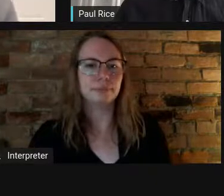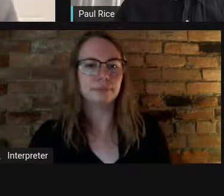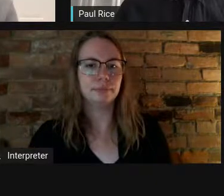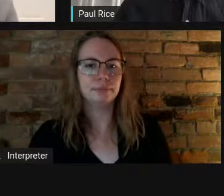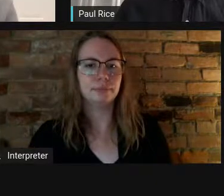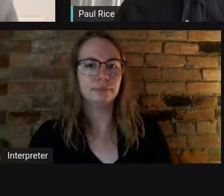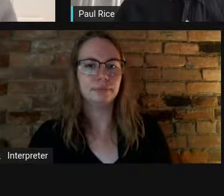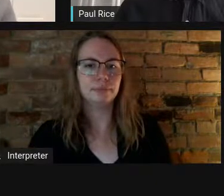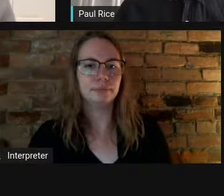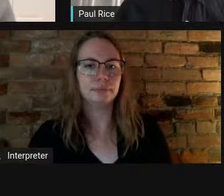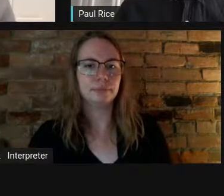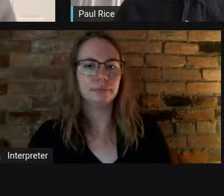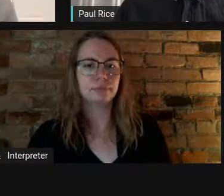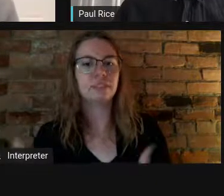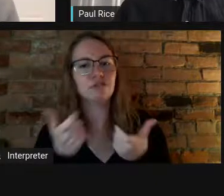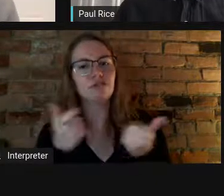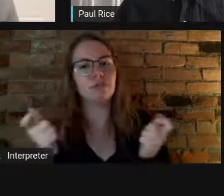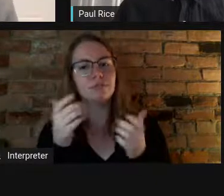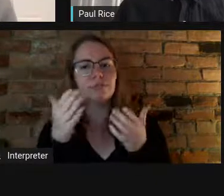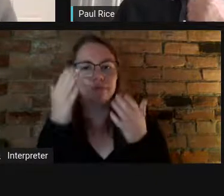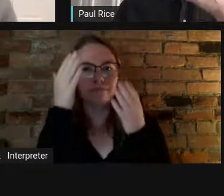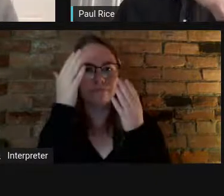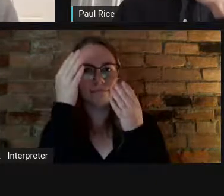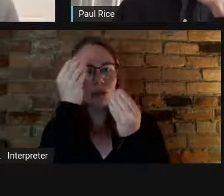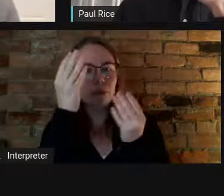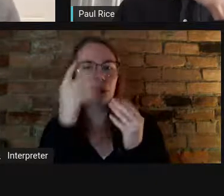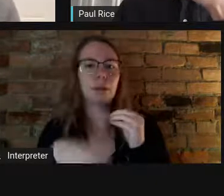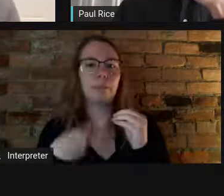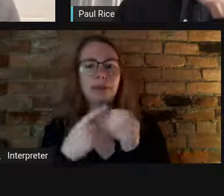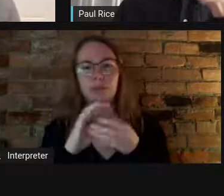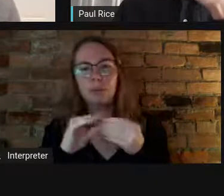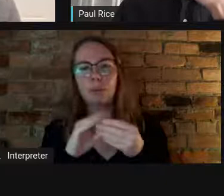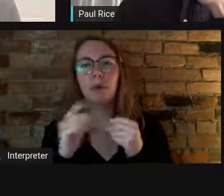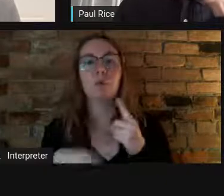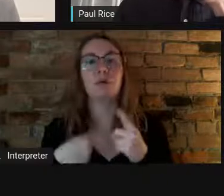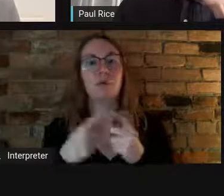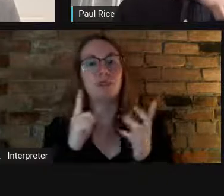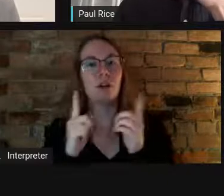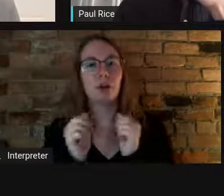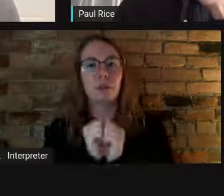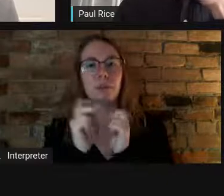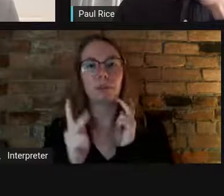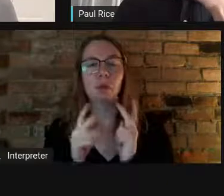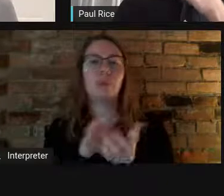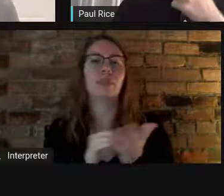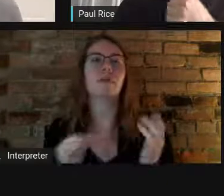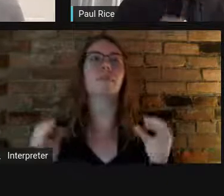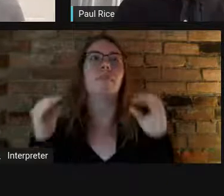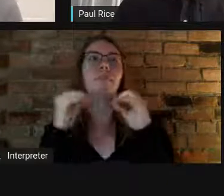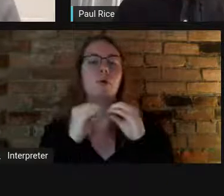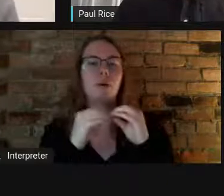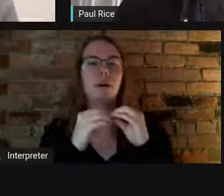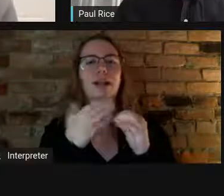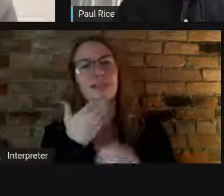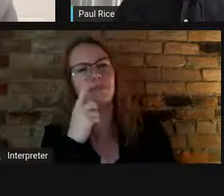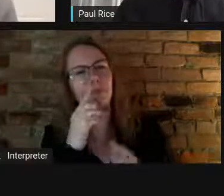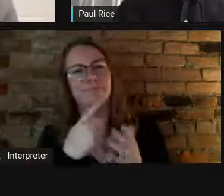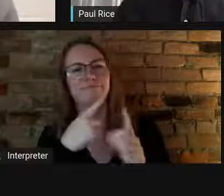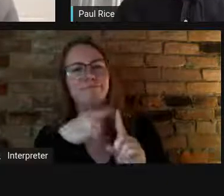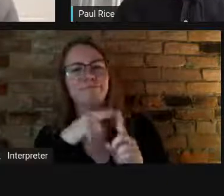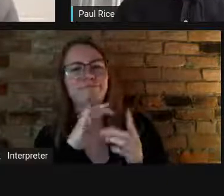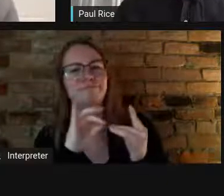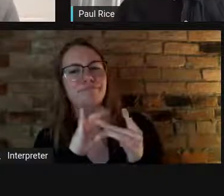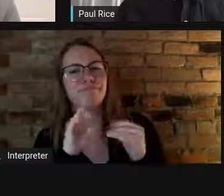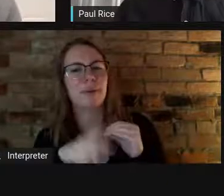as we started talking to the people who participated, we learned so much more. And I think you hit on one point, and thank you for the kind words about the film. I